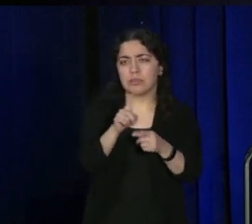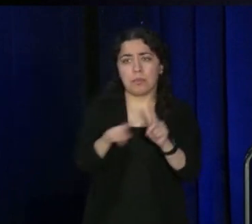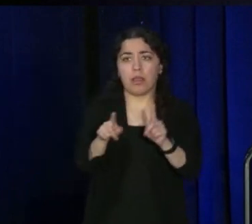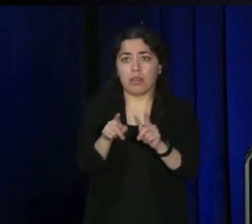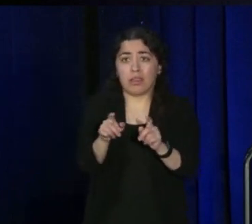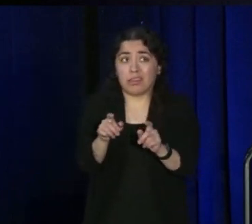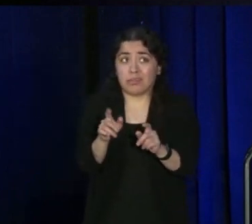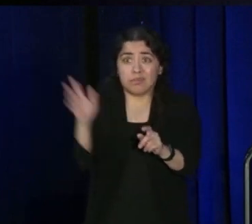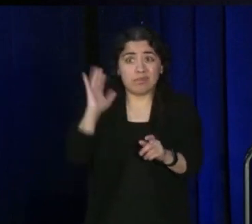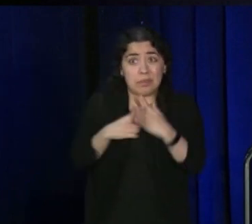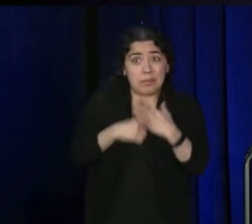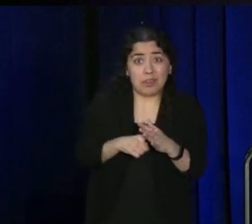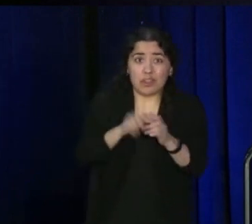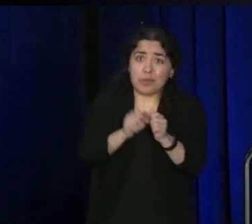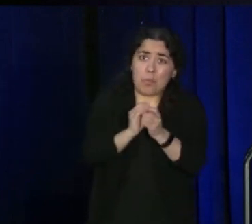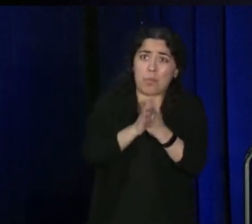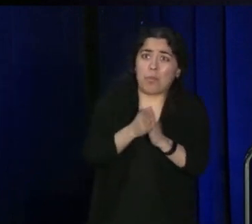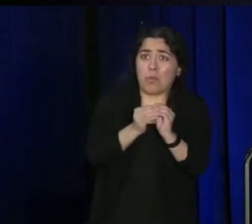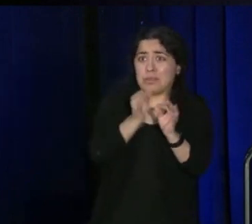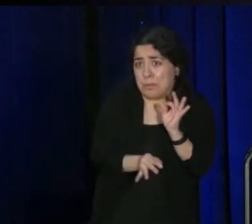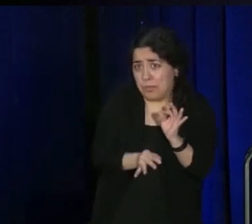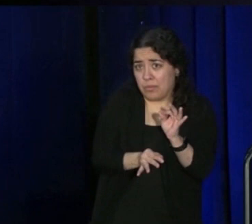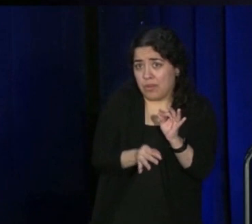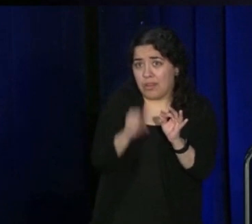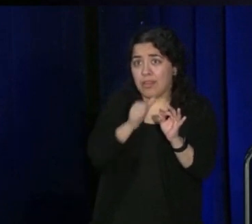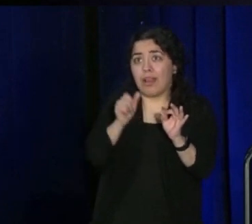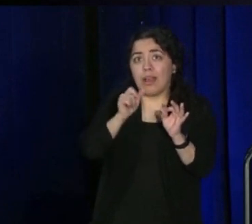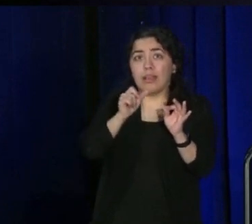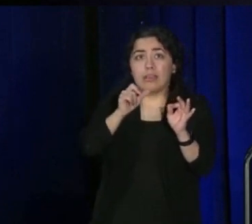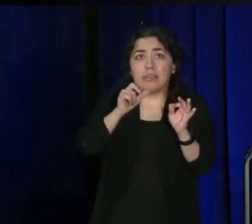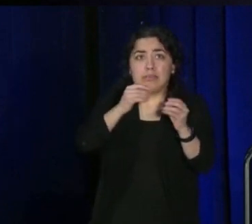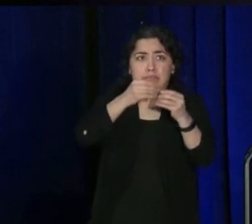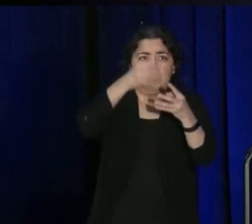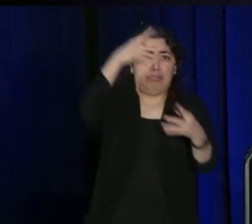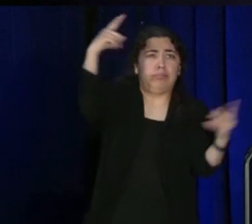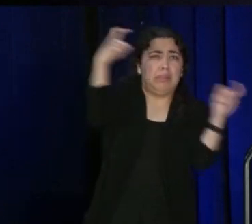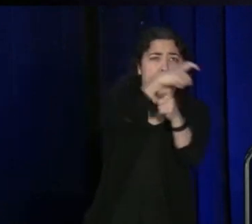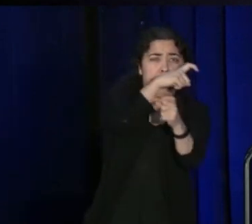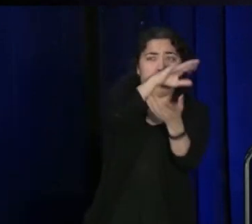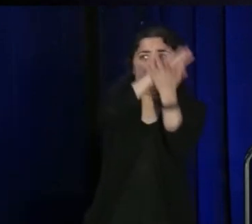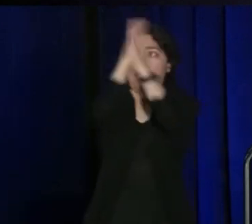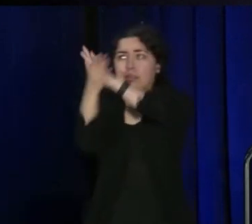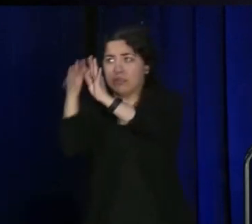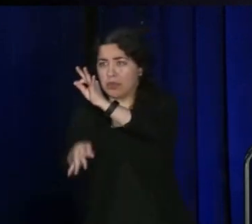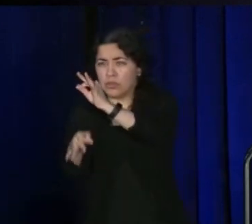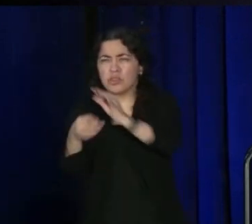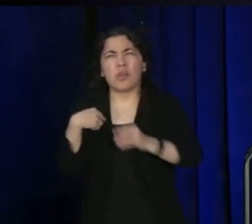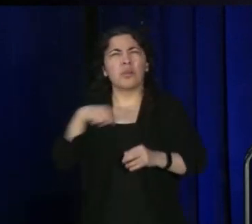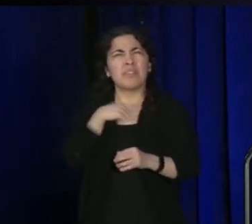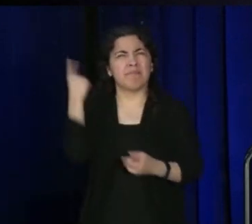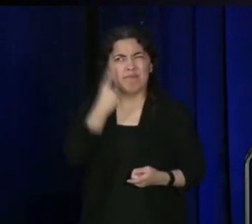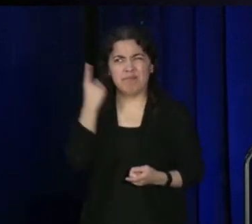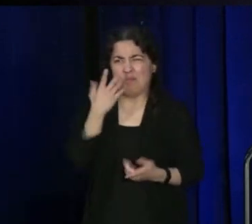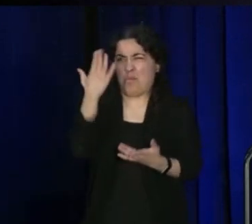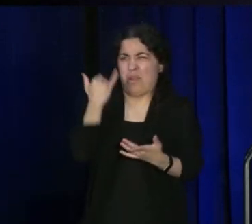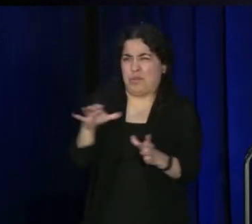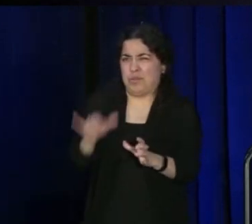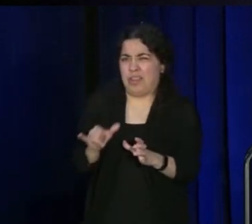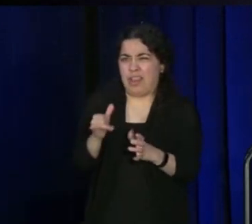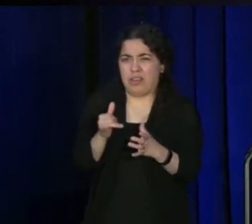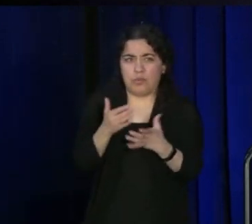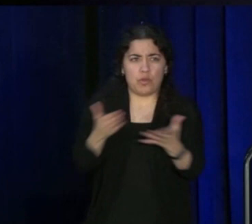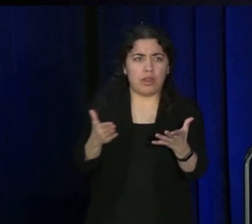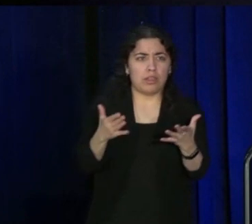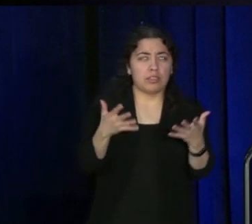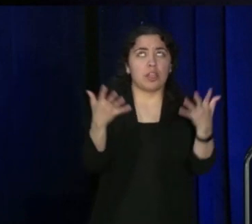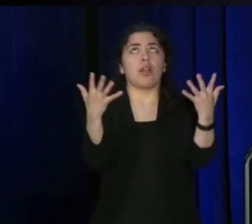simpler application. And so the start of the talk is basically, why do we do these things? Why do we end up in a place where we end up with a product we go like, oh,